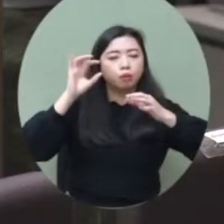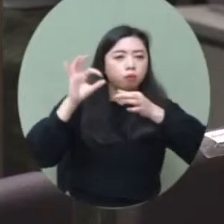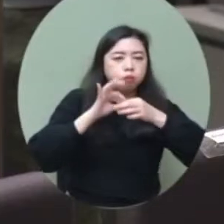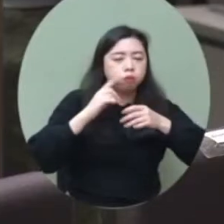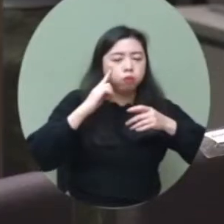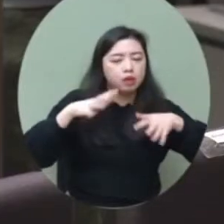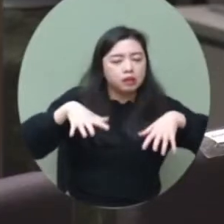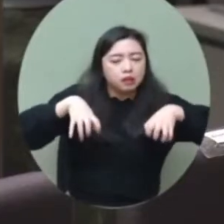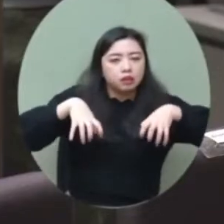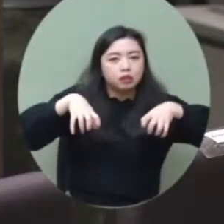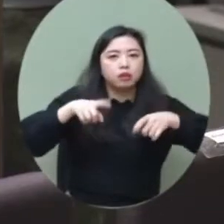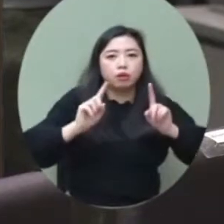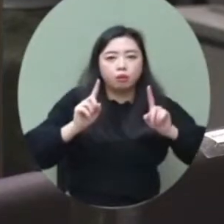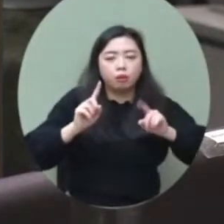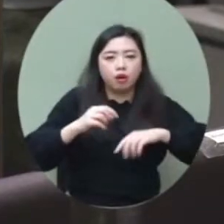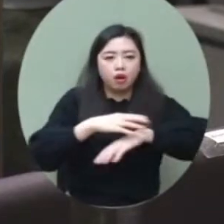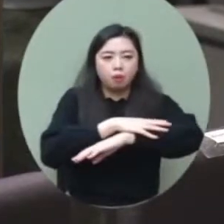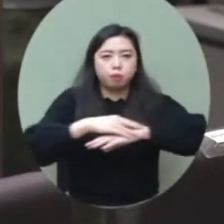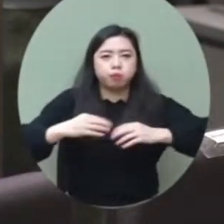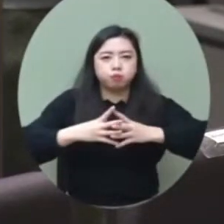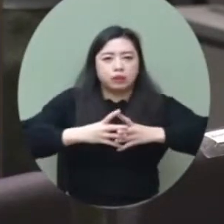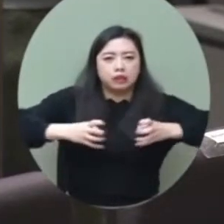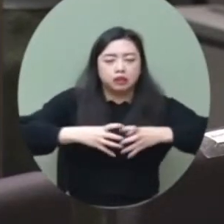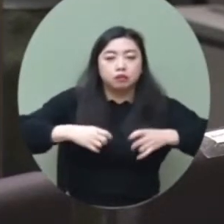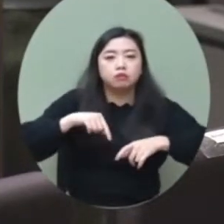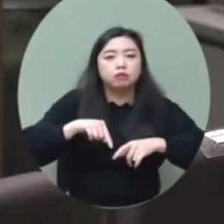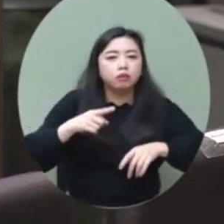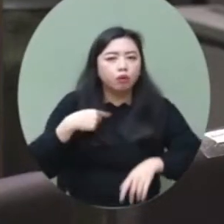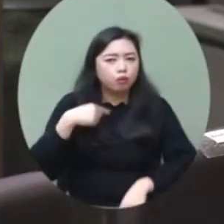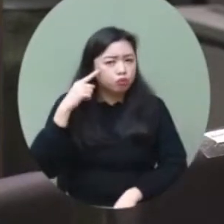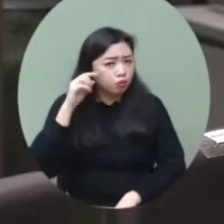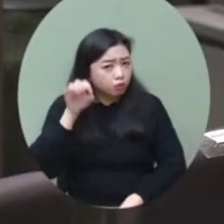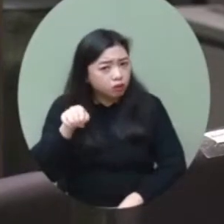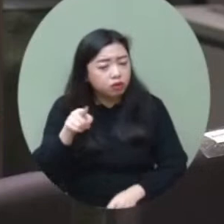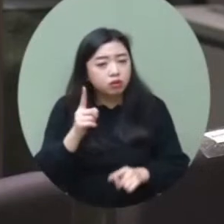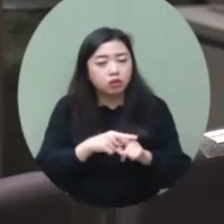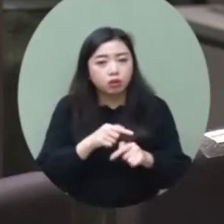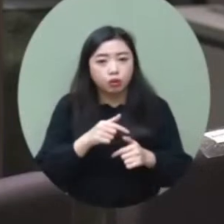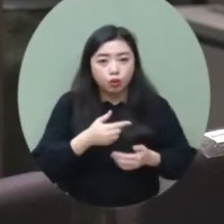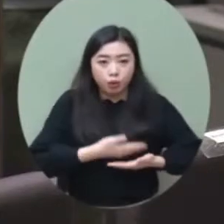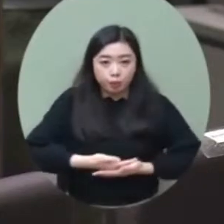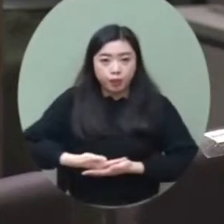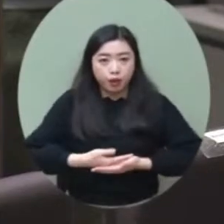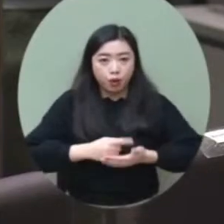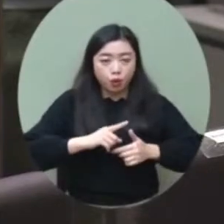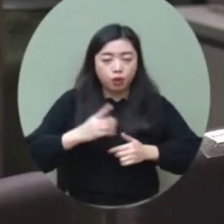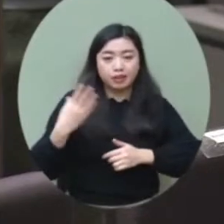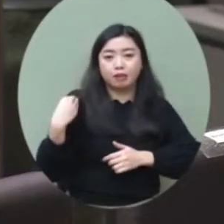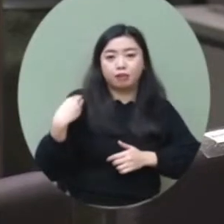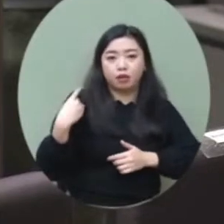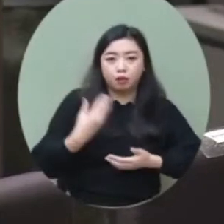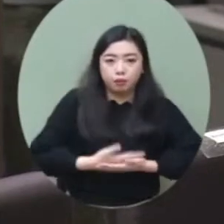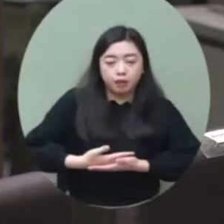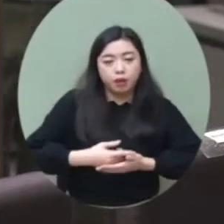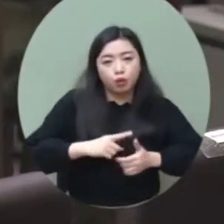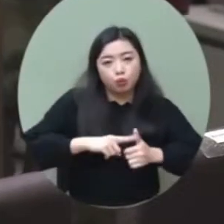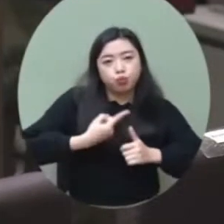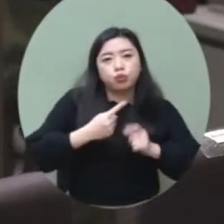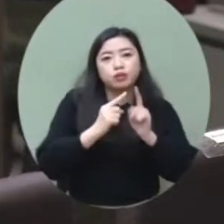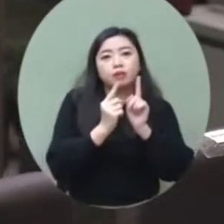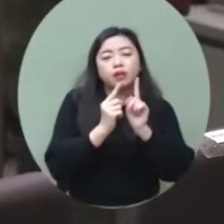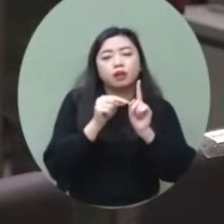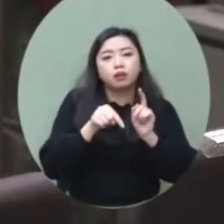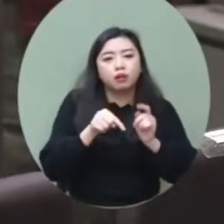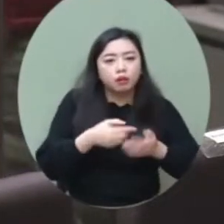I think the convulsions were mentioned for the 11-month-old baby yesterday, whether that also occurred for